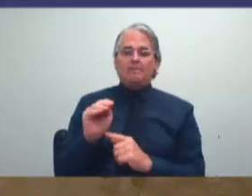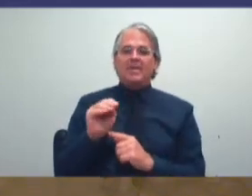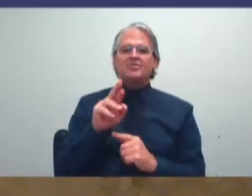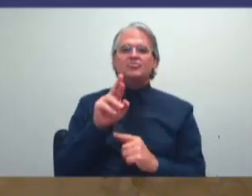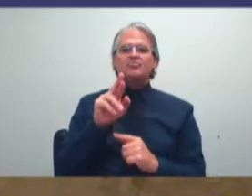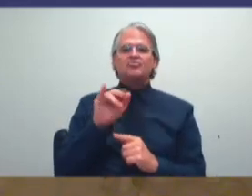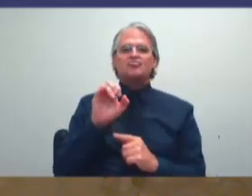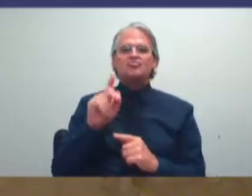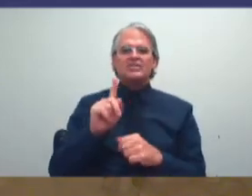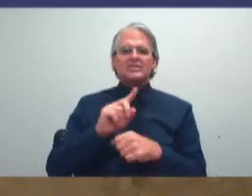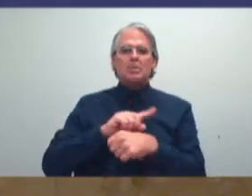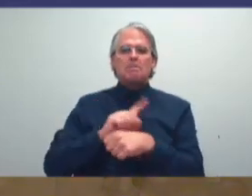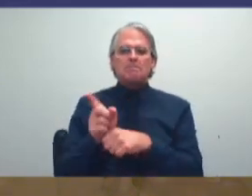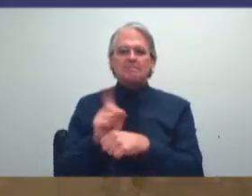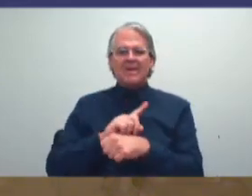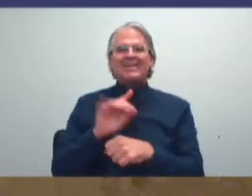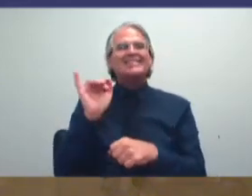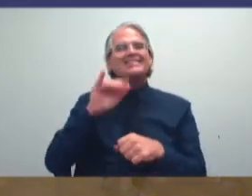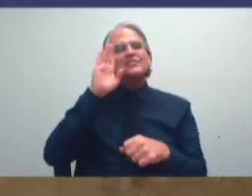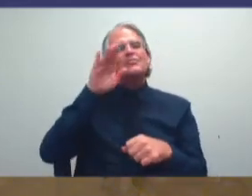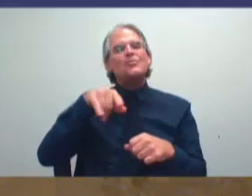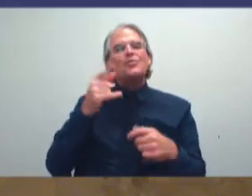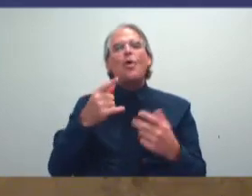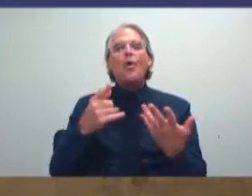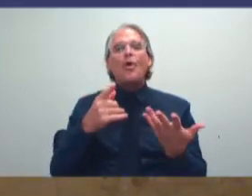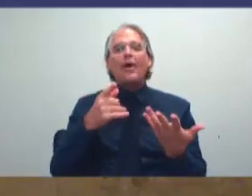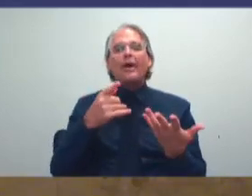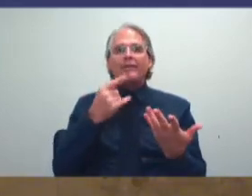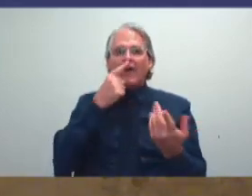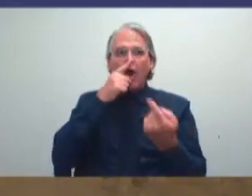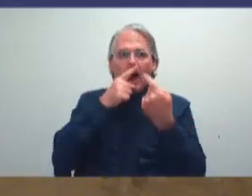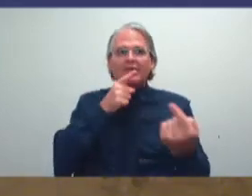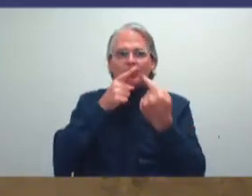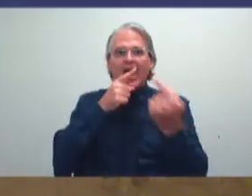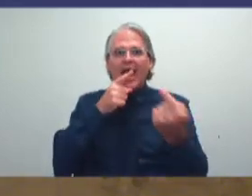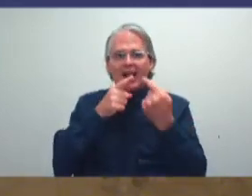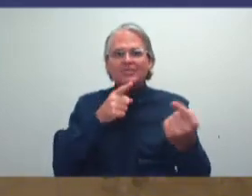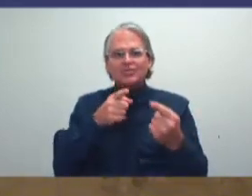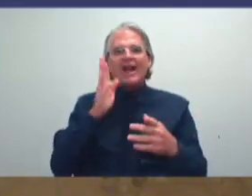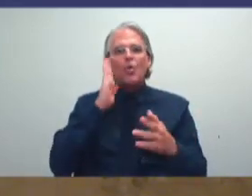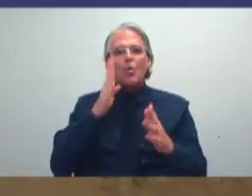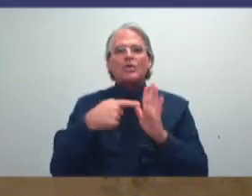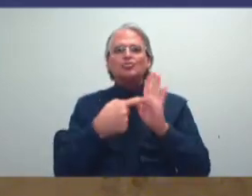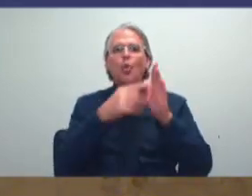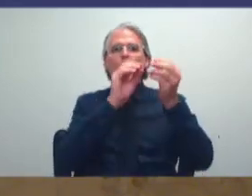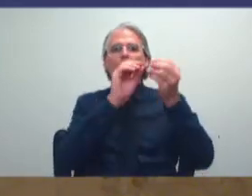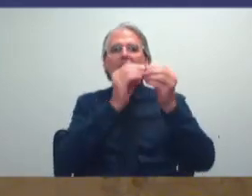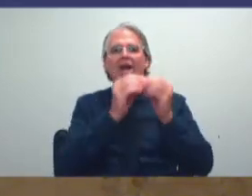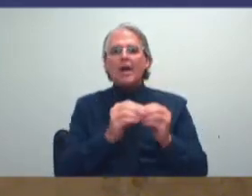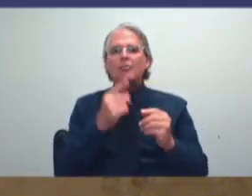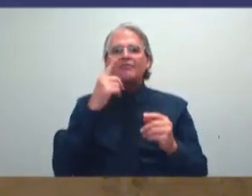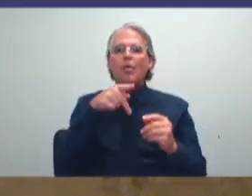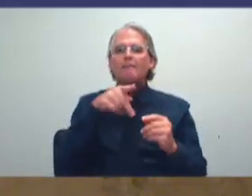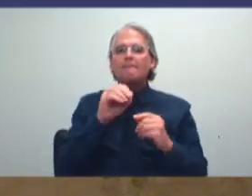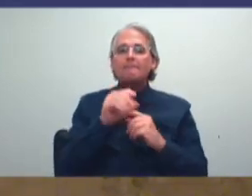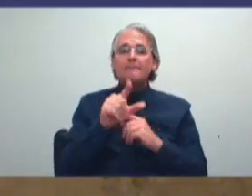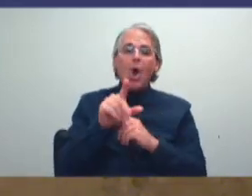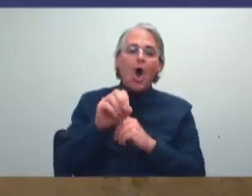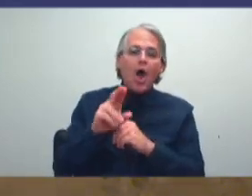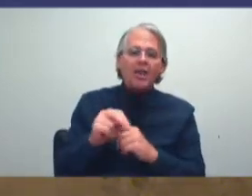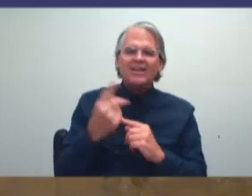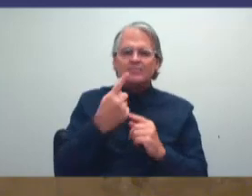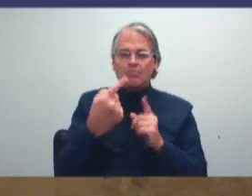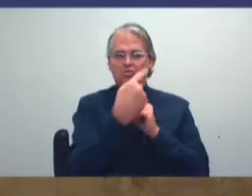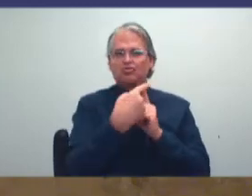you are super familiar with the pollen count. And it gives the power back to the people by putting information into their own hands to make